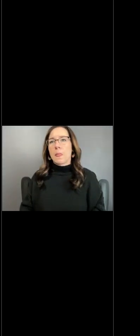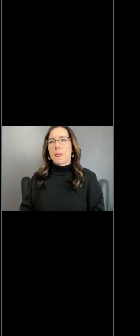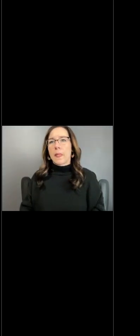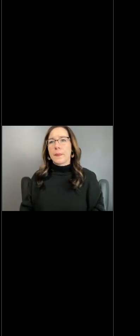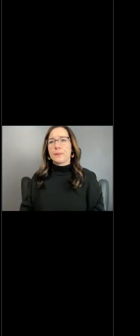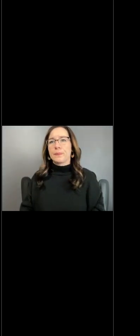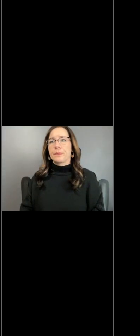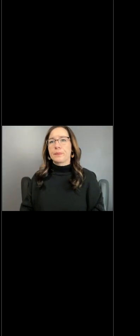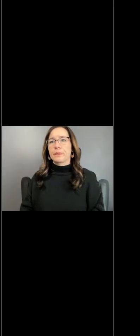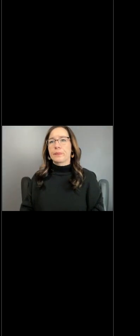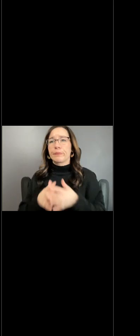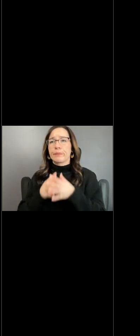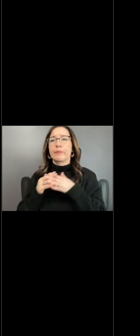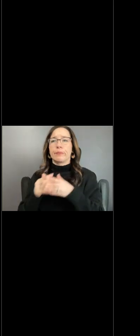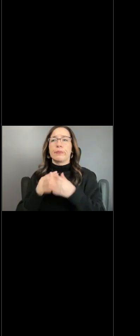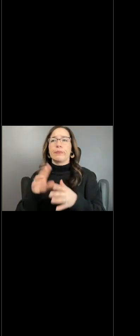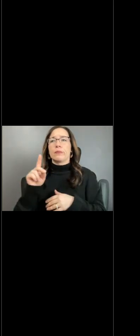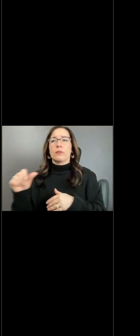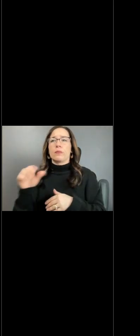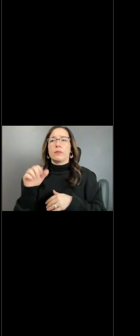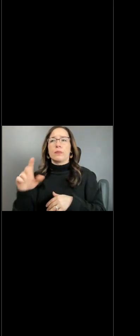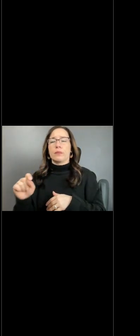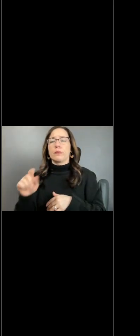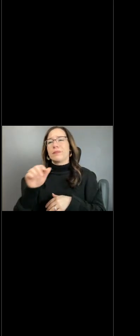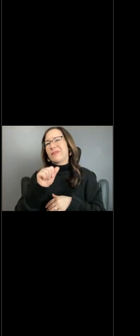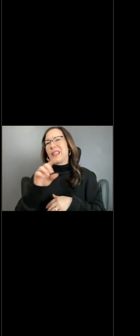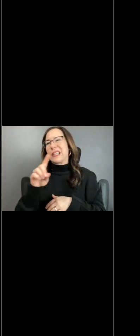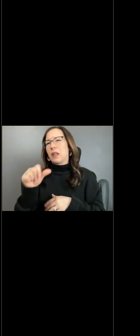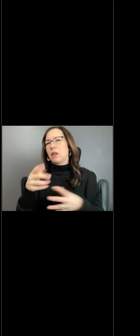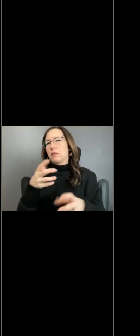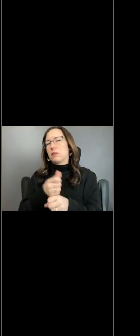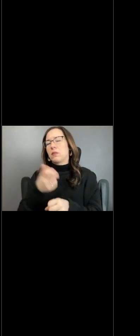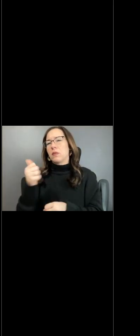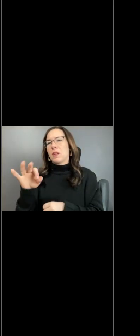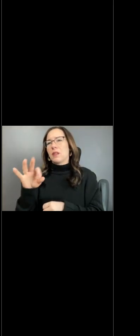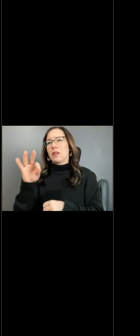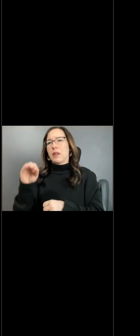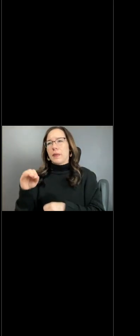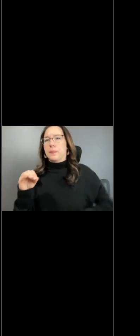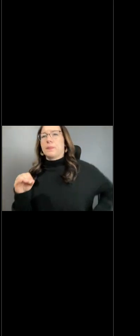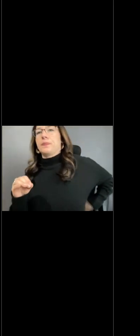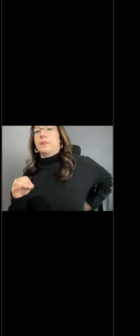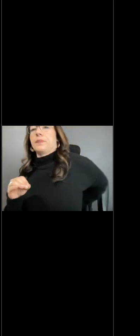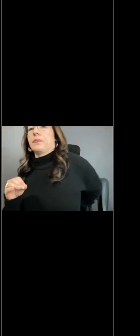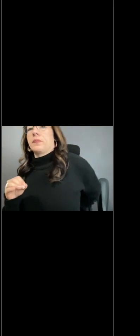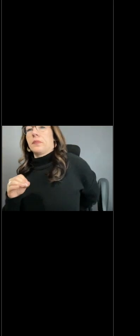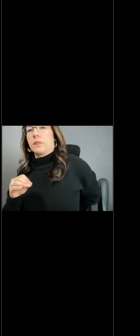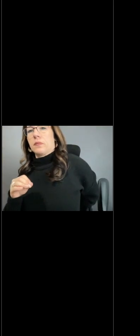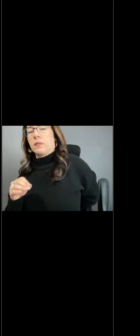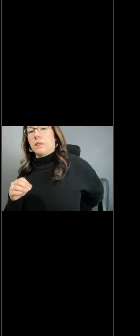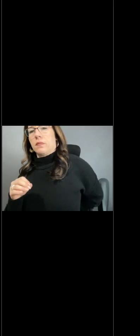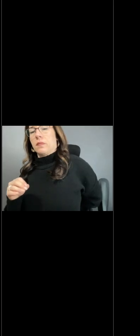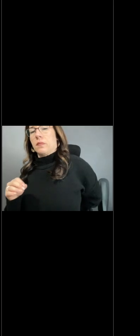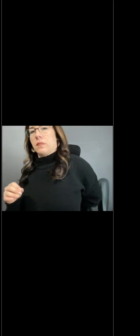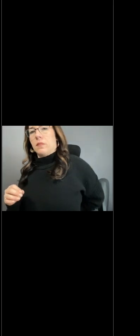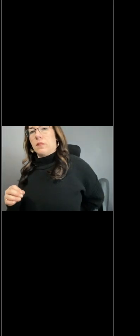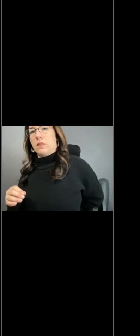The Americans with Disabilities Act of 1990, also known as the ADA, applies